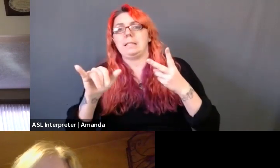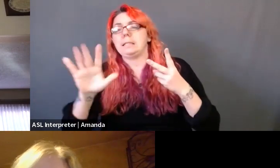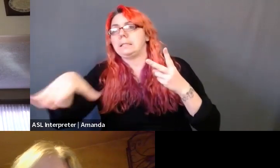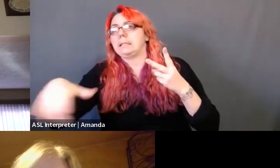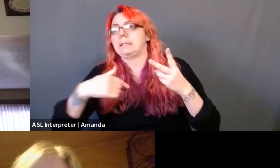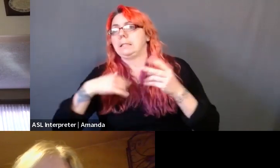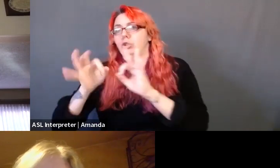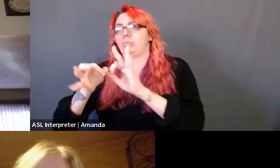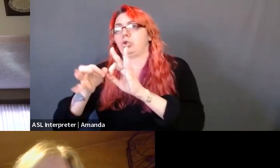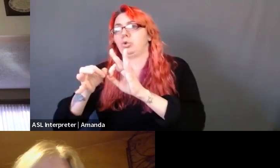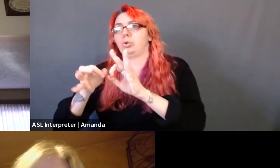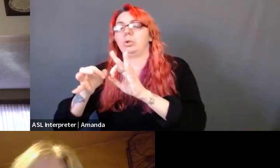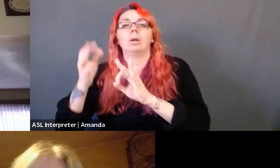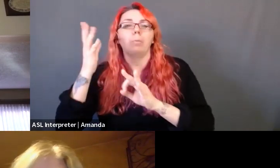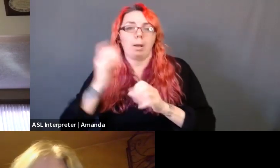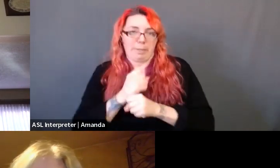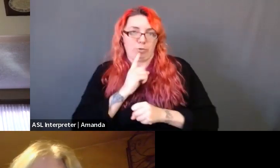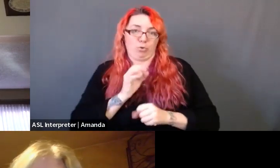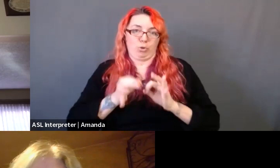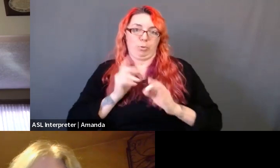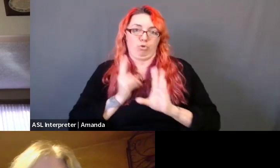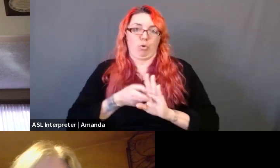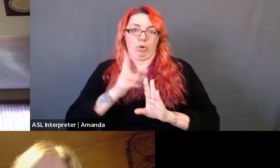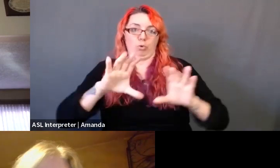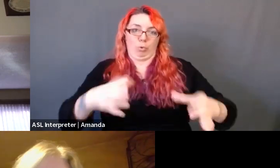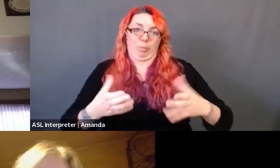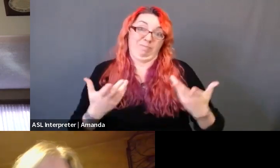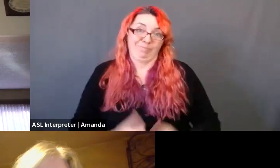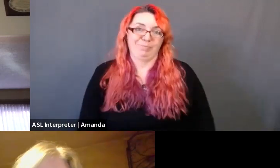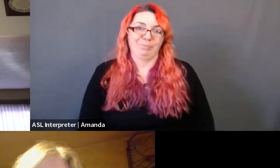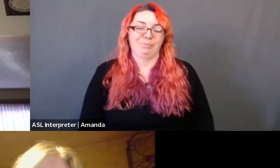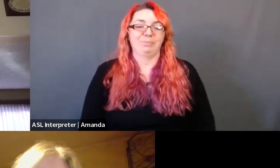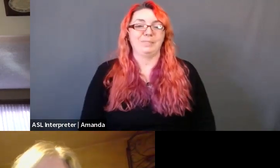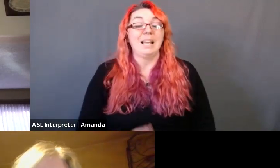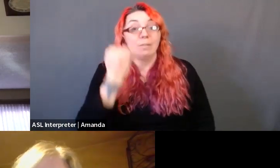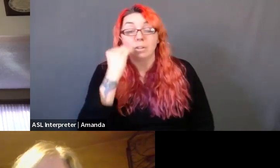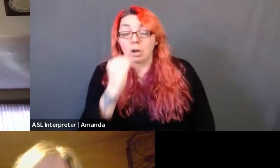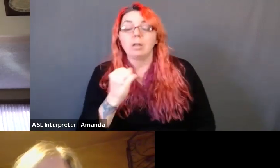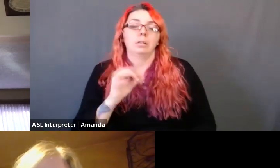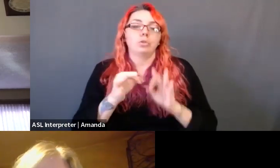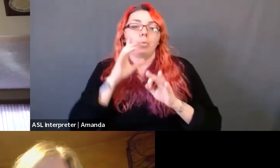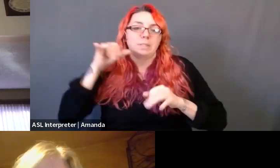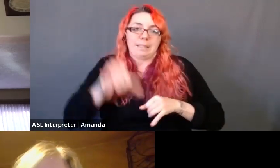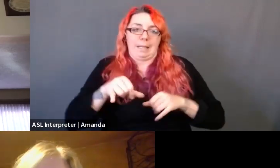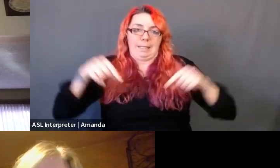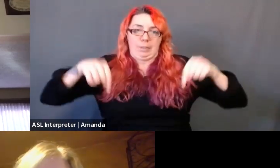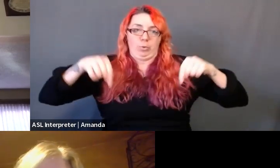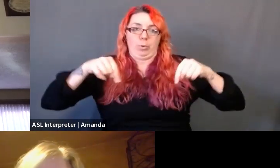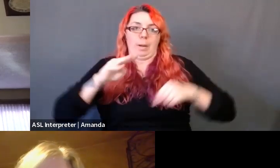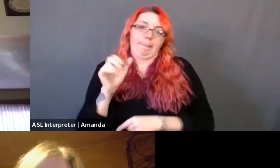Nicole, appreciate the slide. Okay, and I know some of you, let's keep moving. So you have the slide so we can certainly follow up